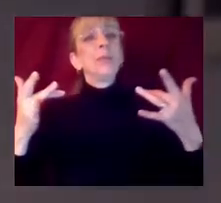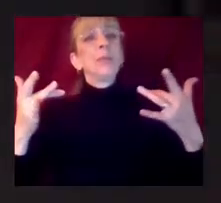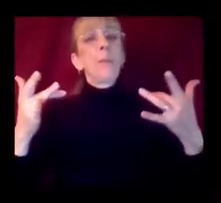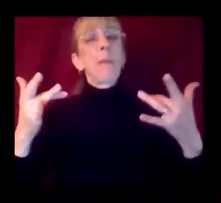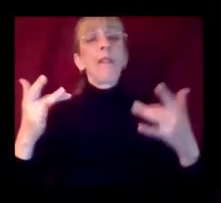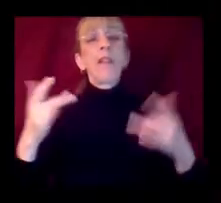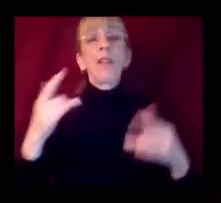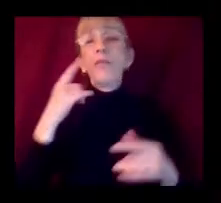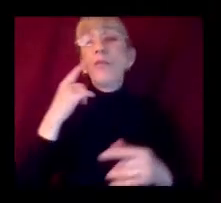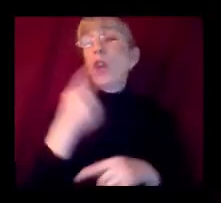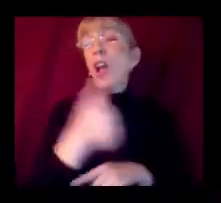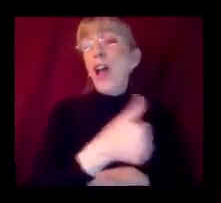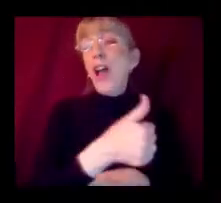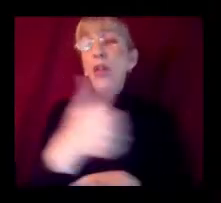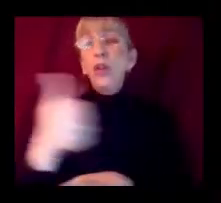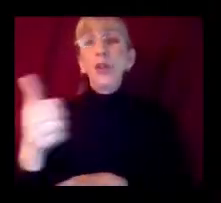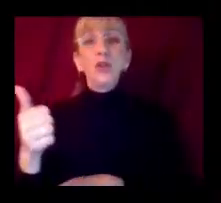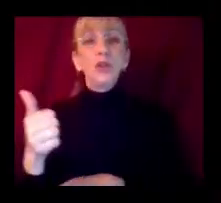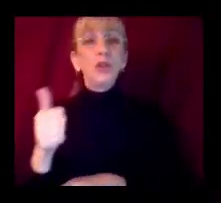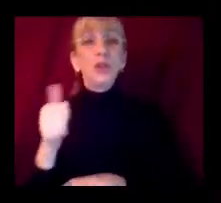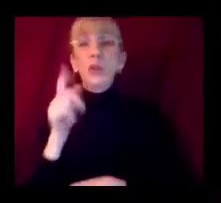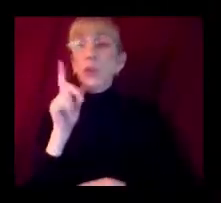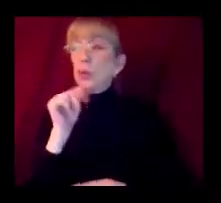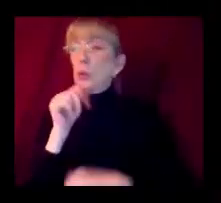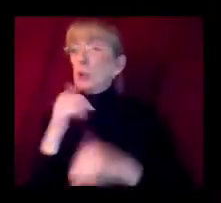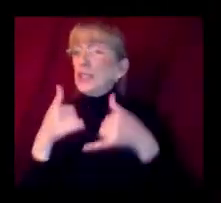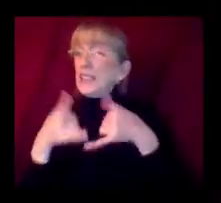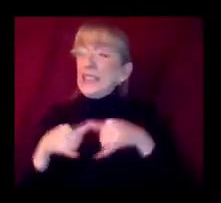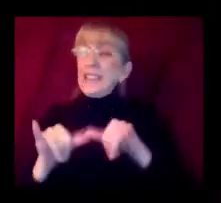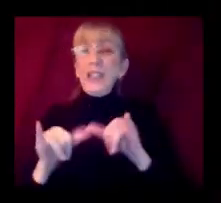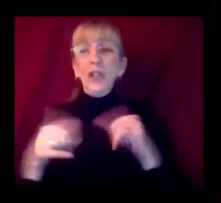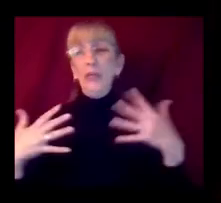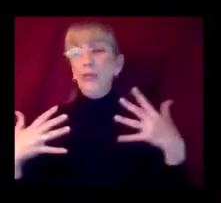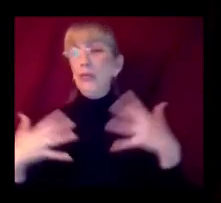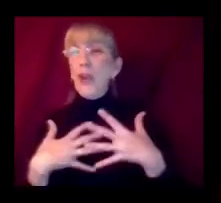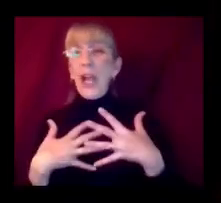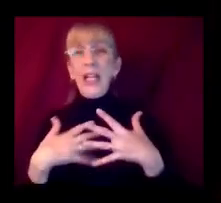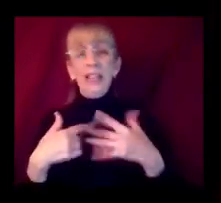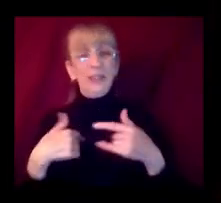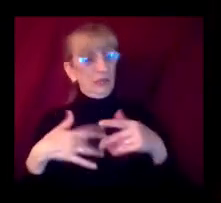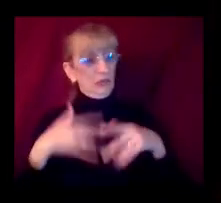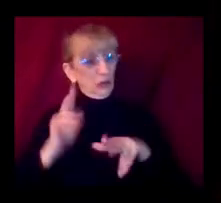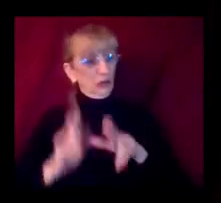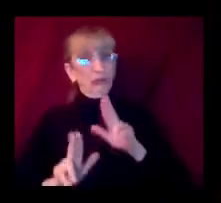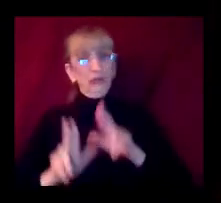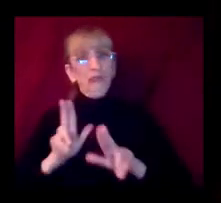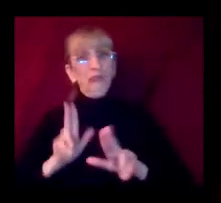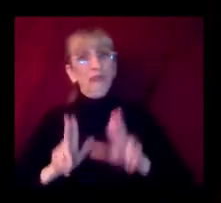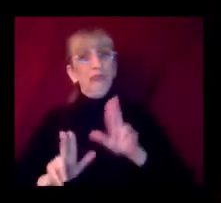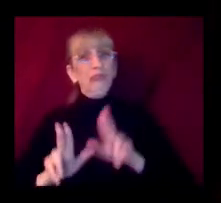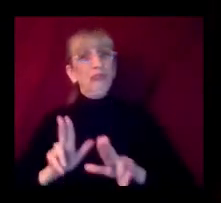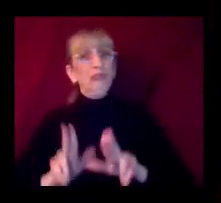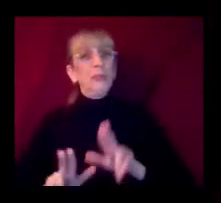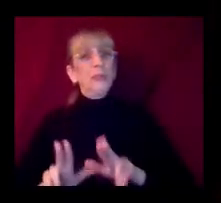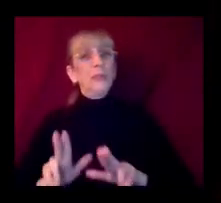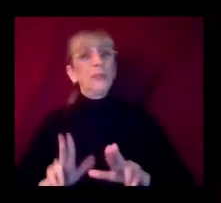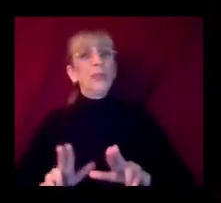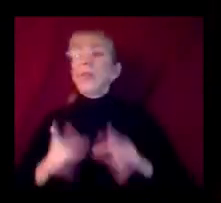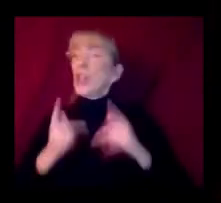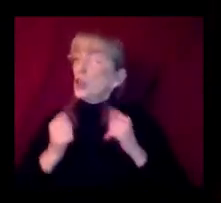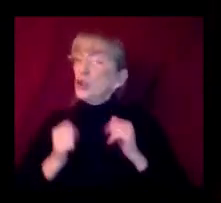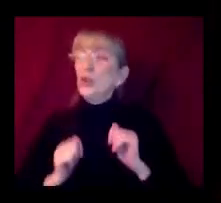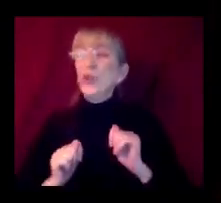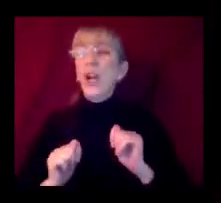for others that are still afraid and shy. And try